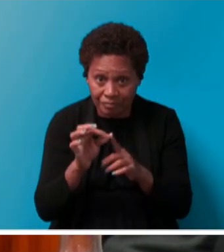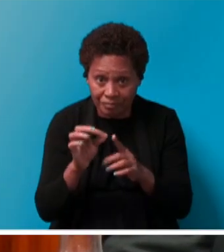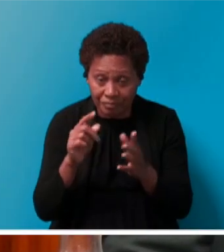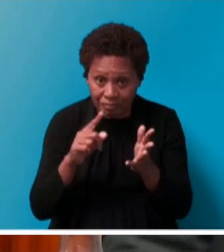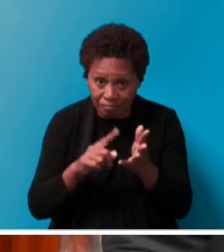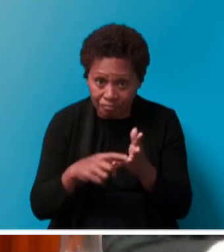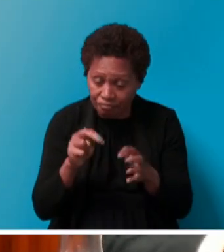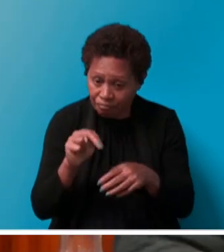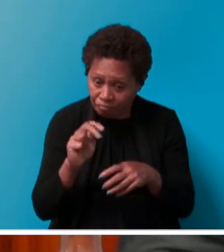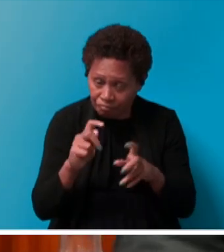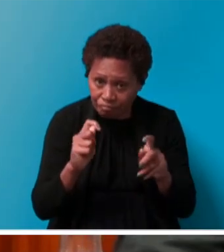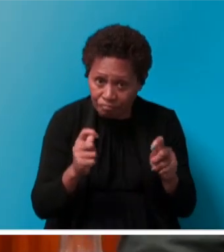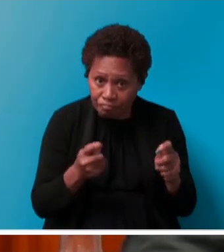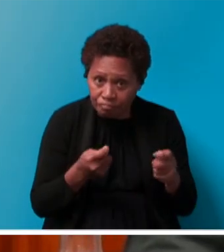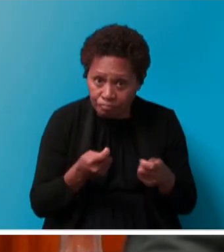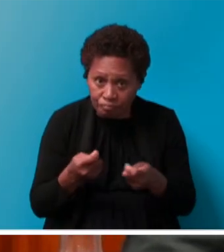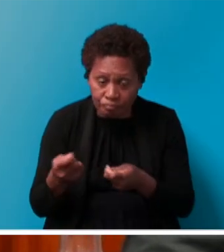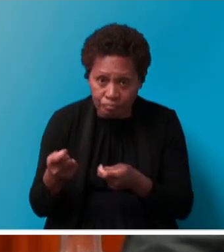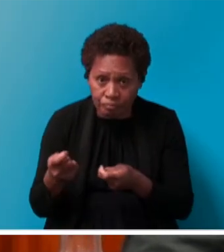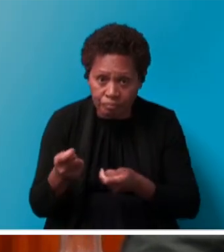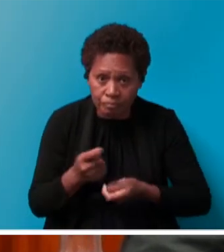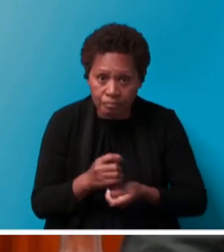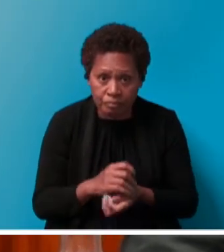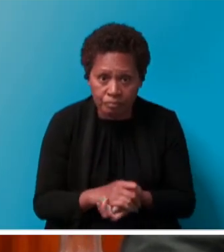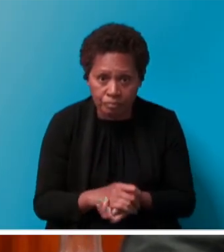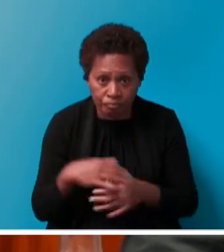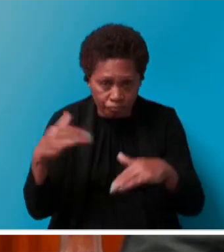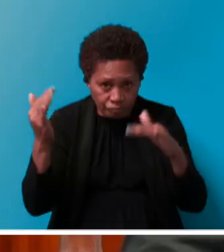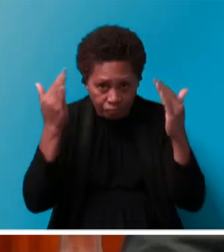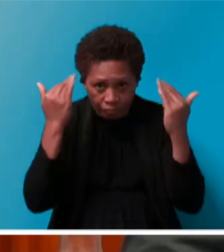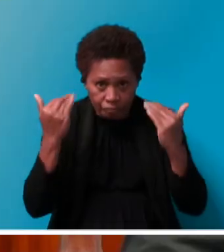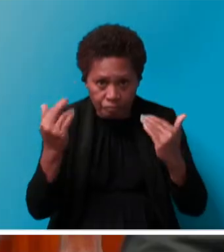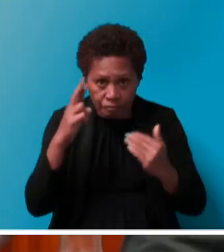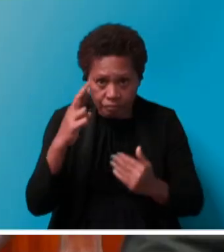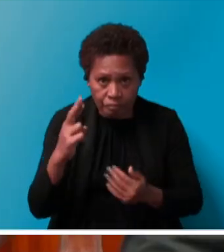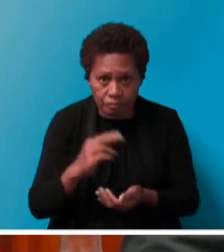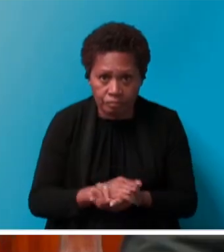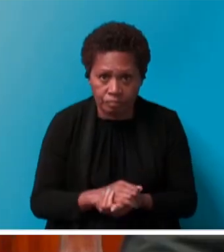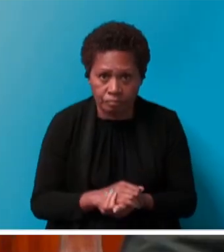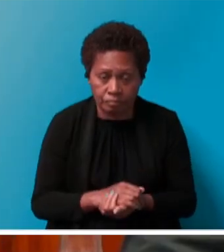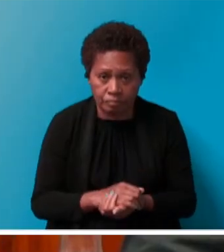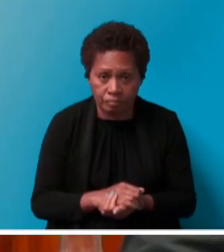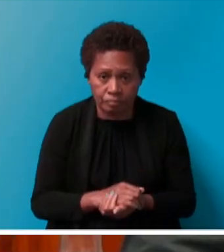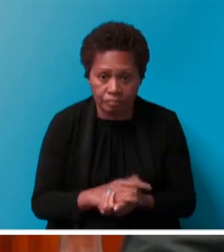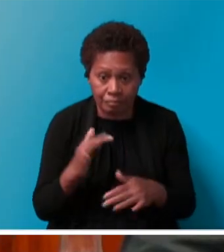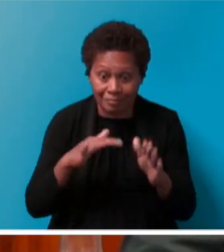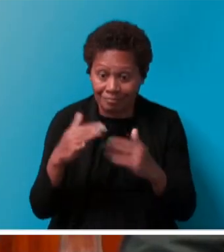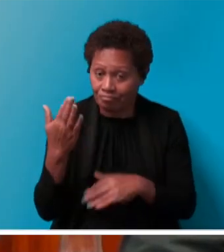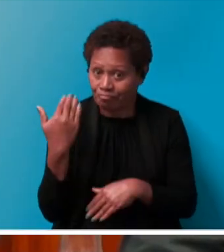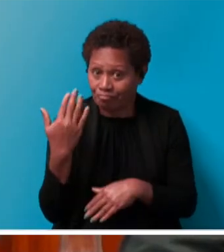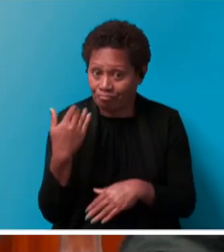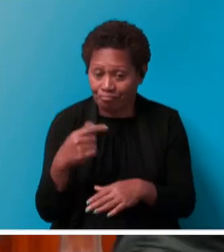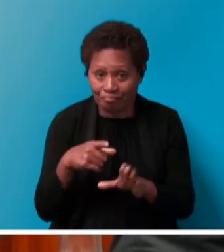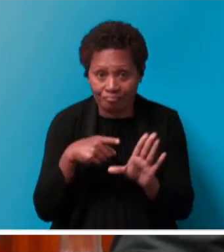Mr. Speaker, sir, in our last year's budget, there